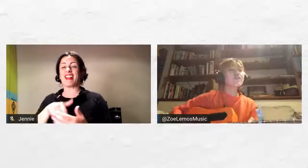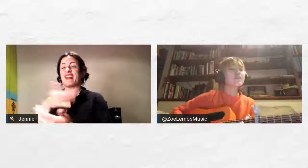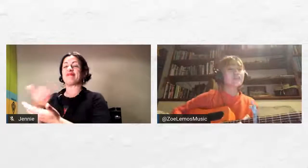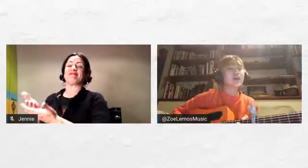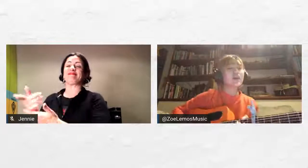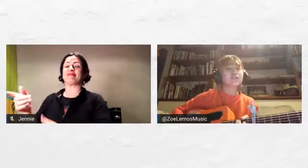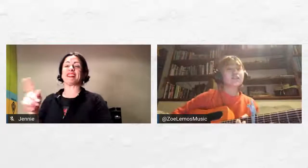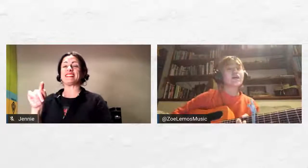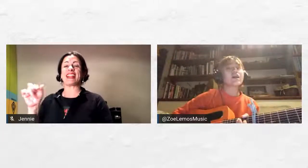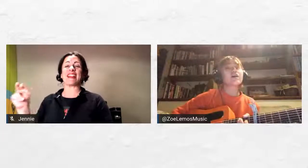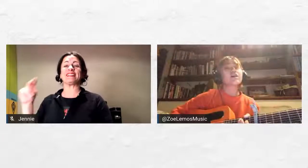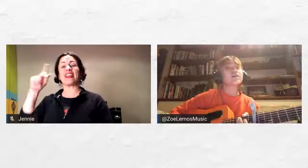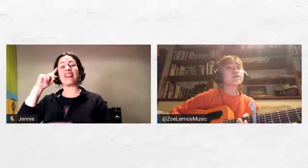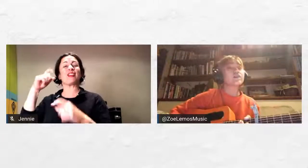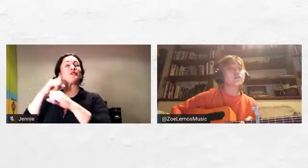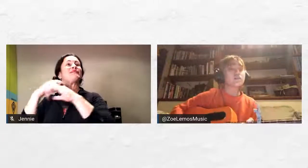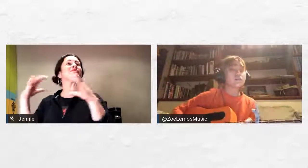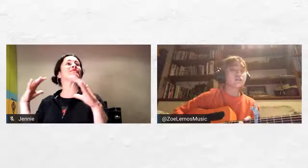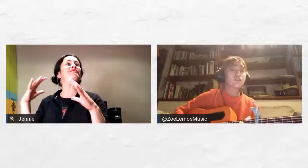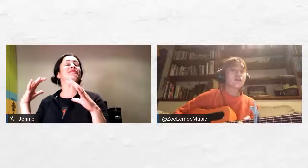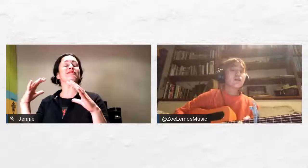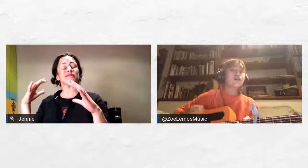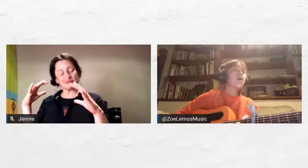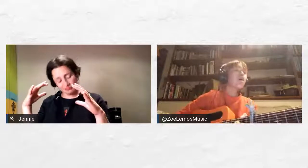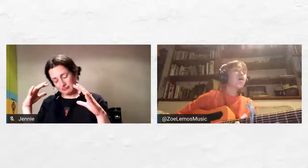Oh, things have changed.